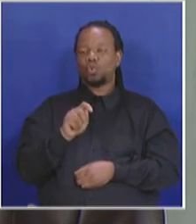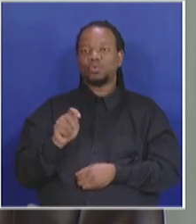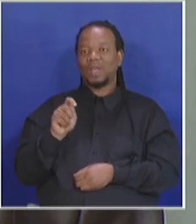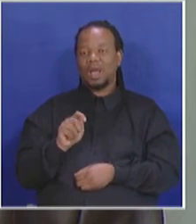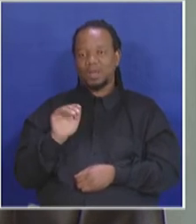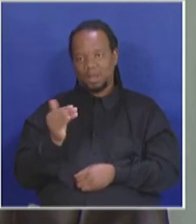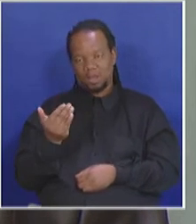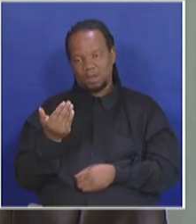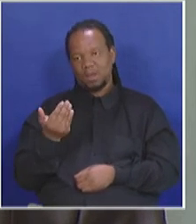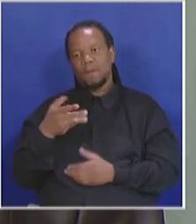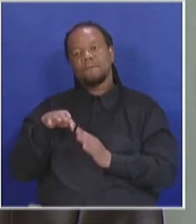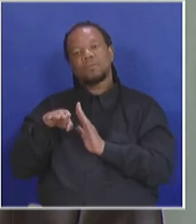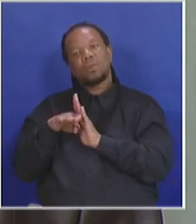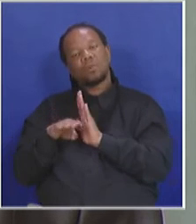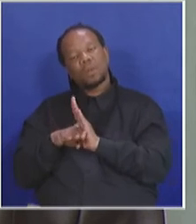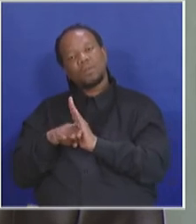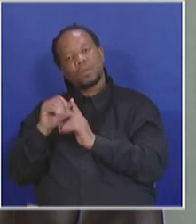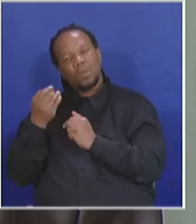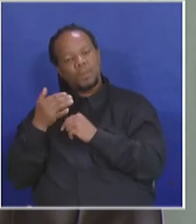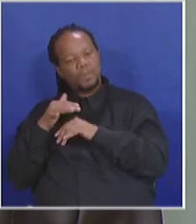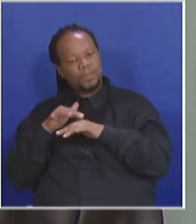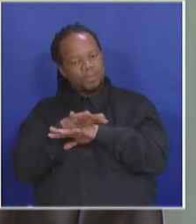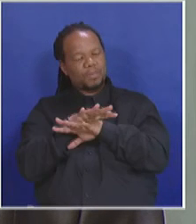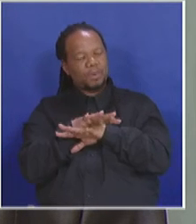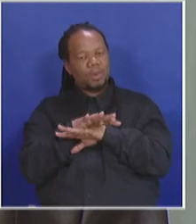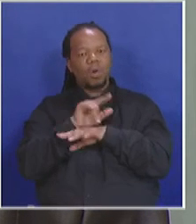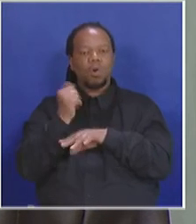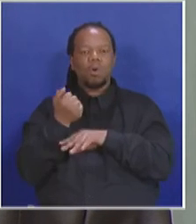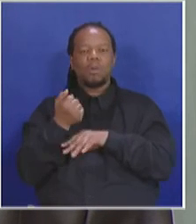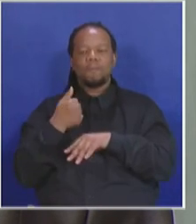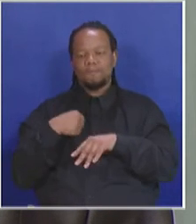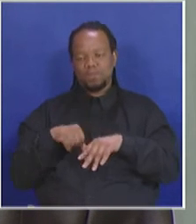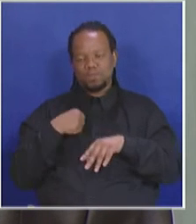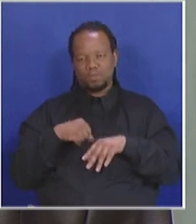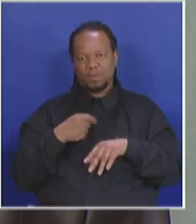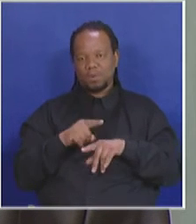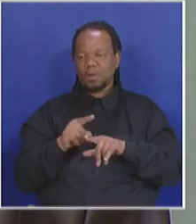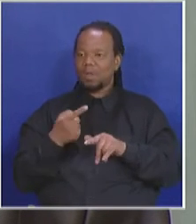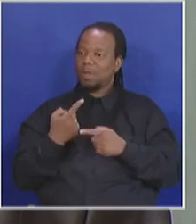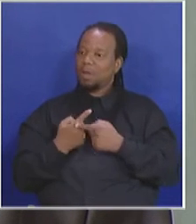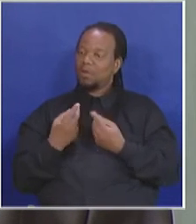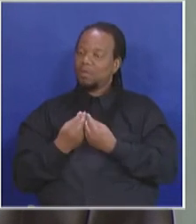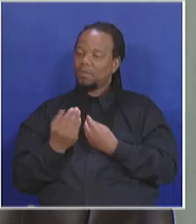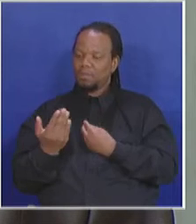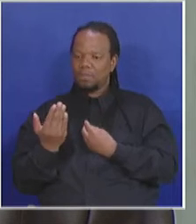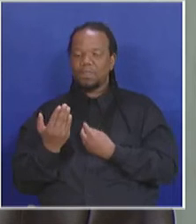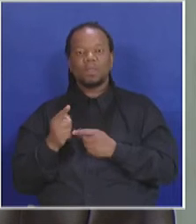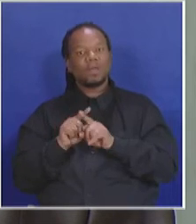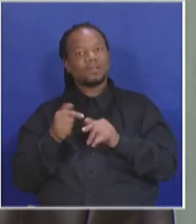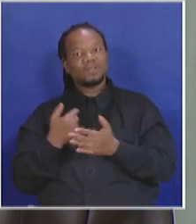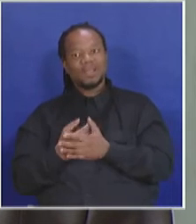across all municipalities. The Stukutsane program, through its approach and the results within the short space of